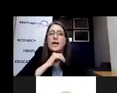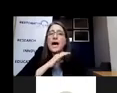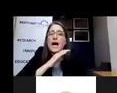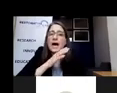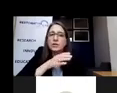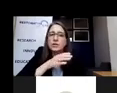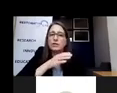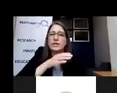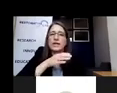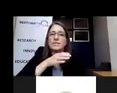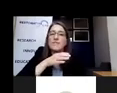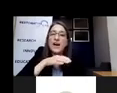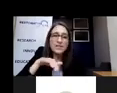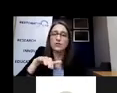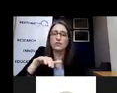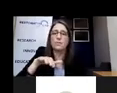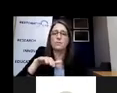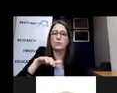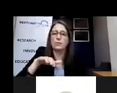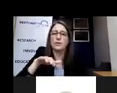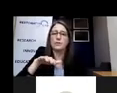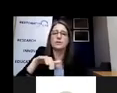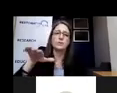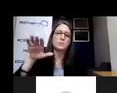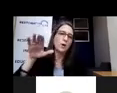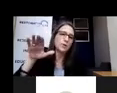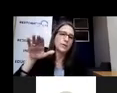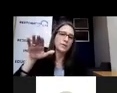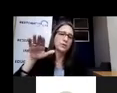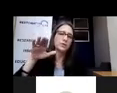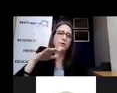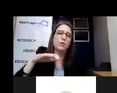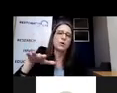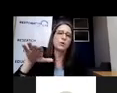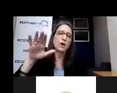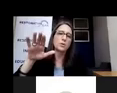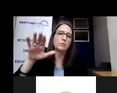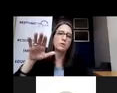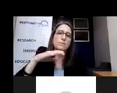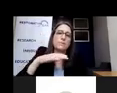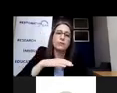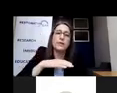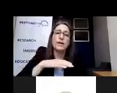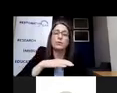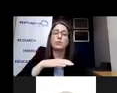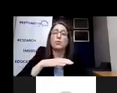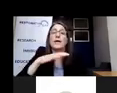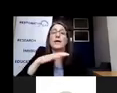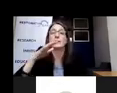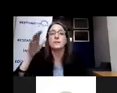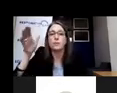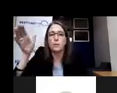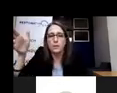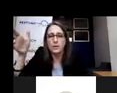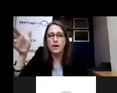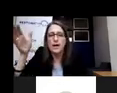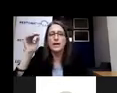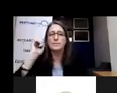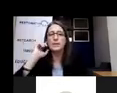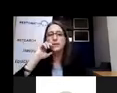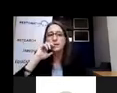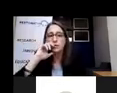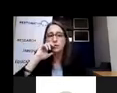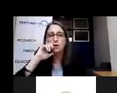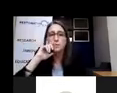happening? Actually creates faster opportunities to respond when things are going wrong or not going right before they have to wait till the point where they're at